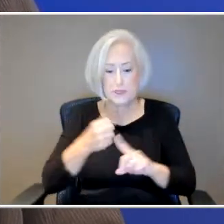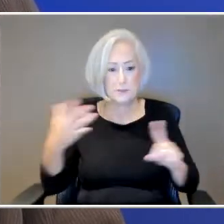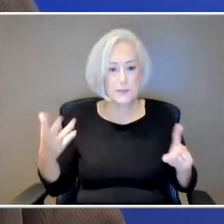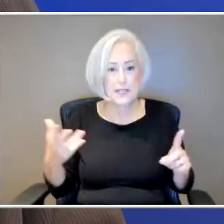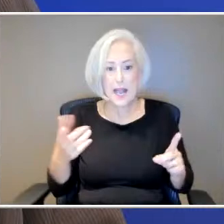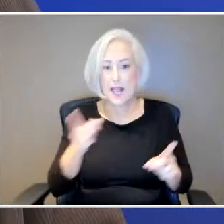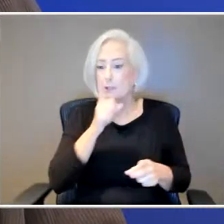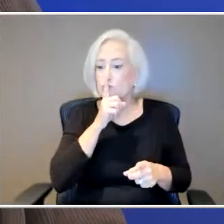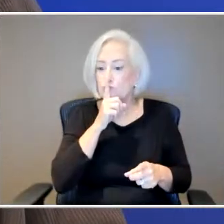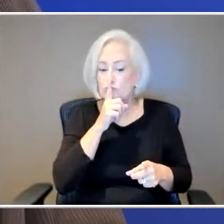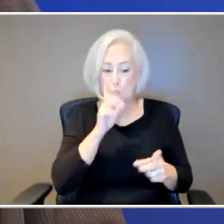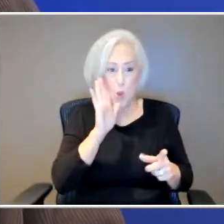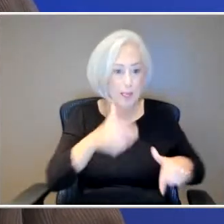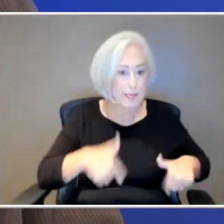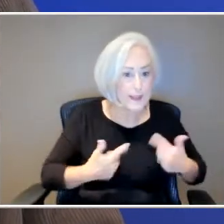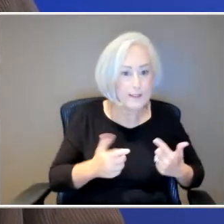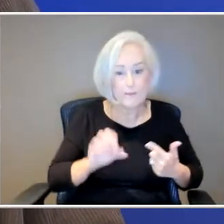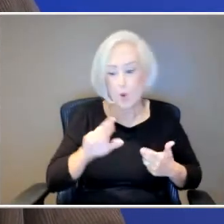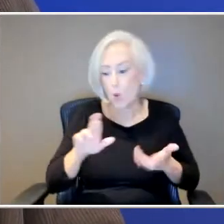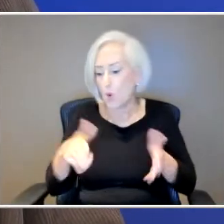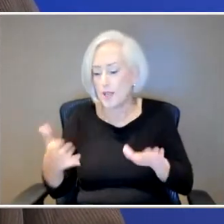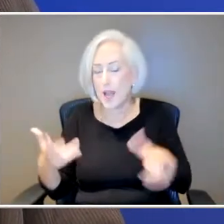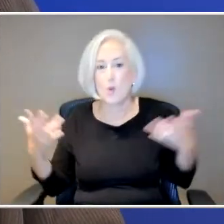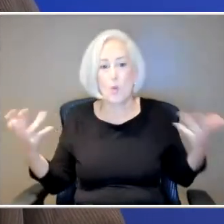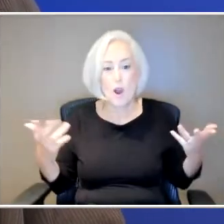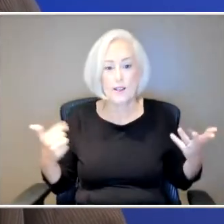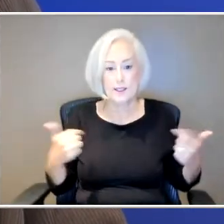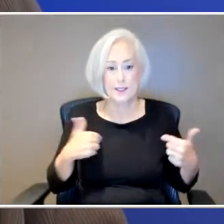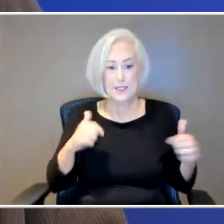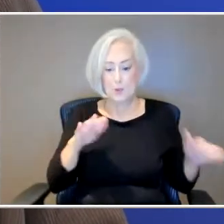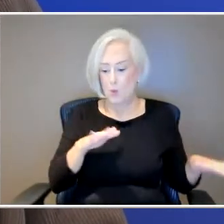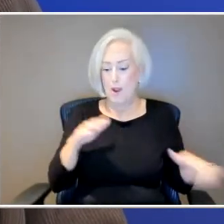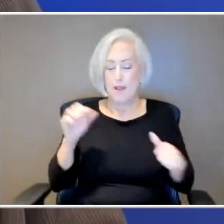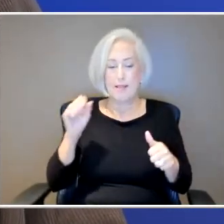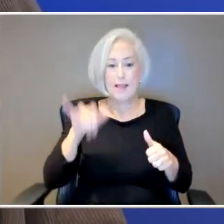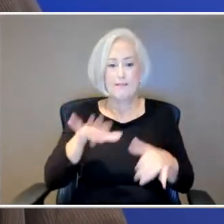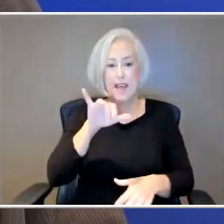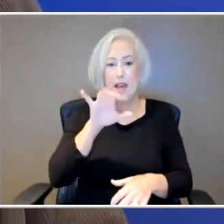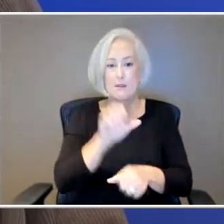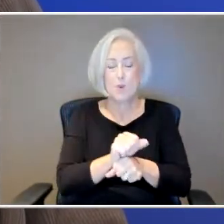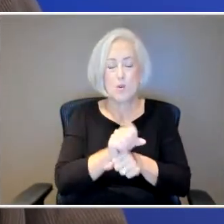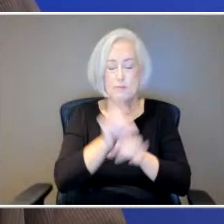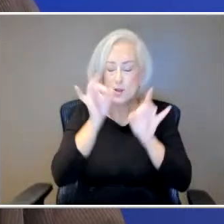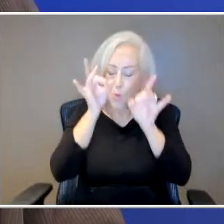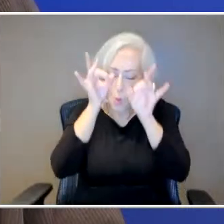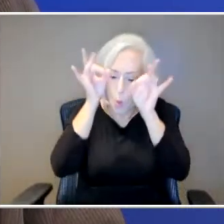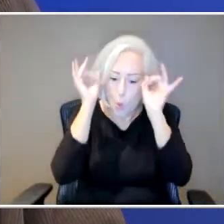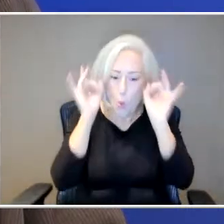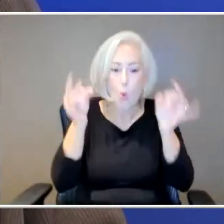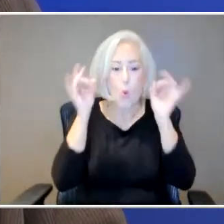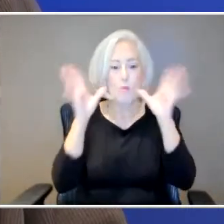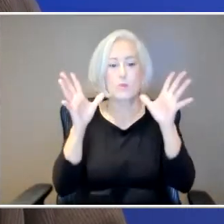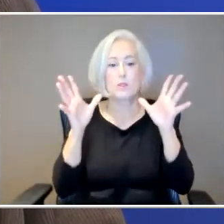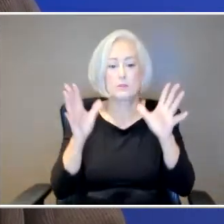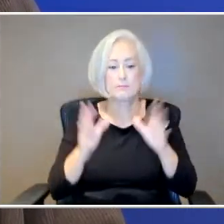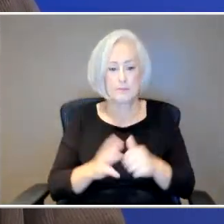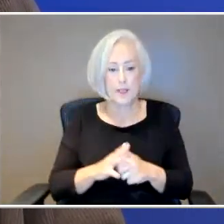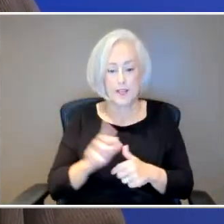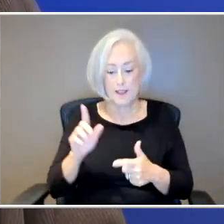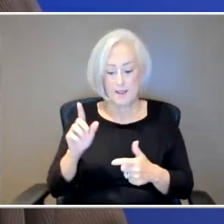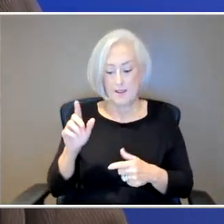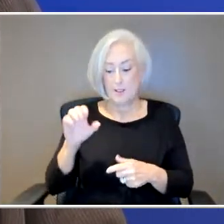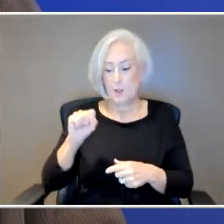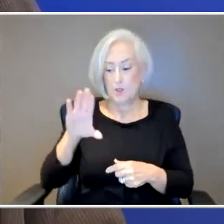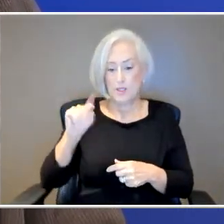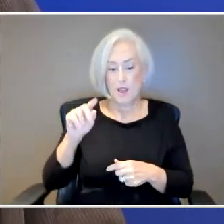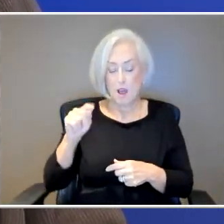And so leaving that appointment, it was horrible. It was devastating. And then Scott having to call our kids. I remember